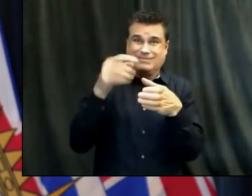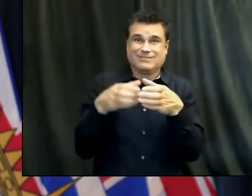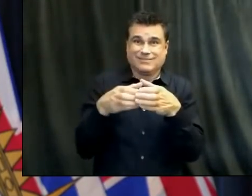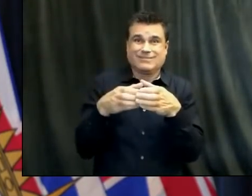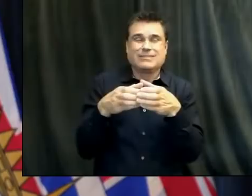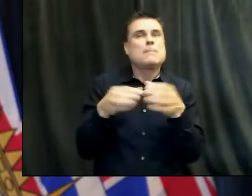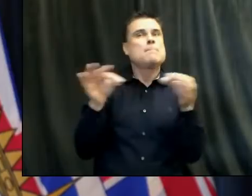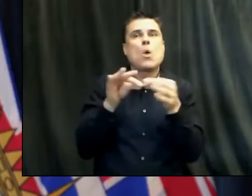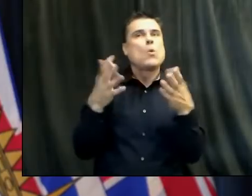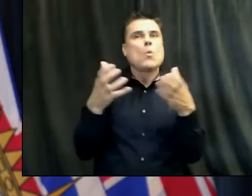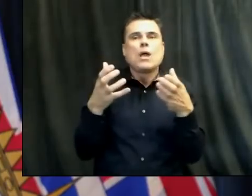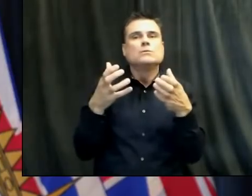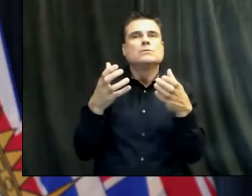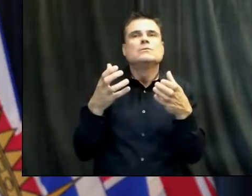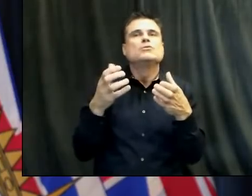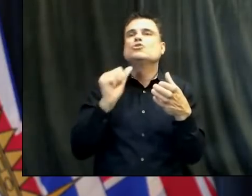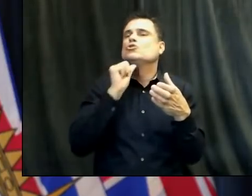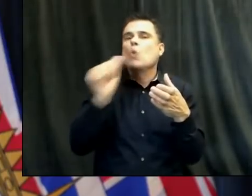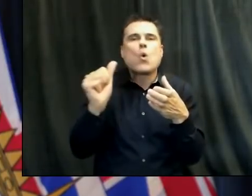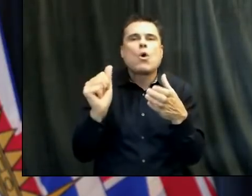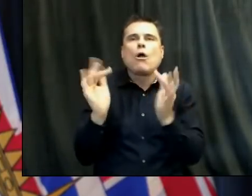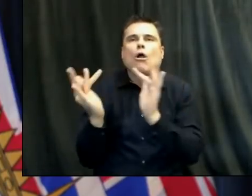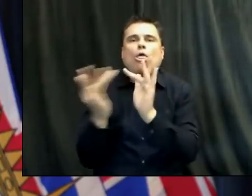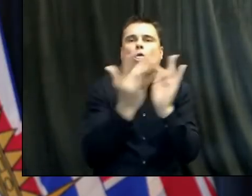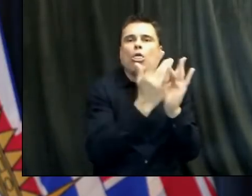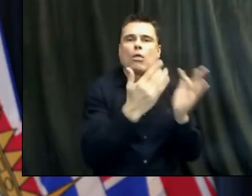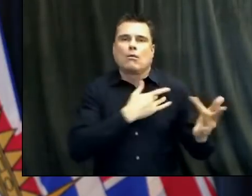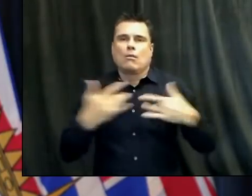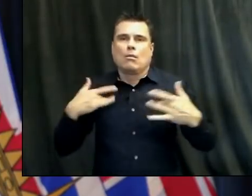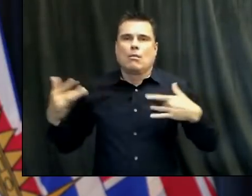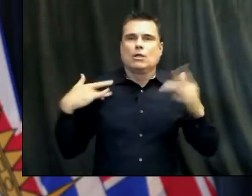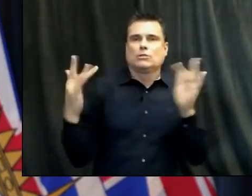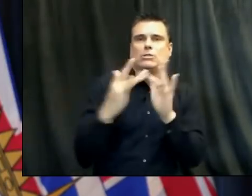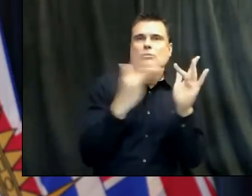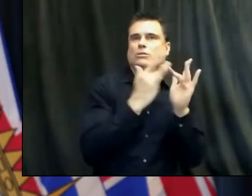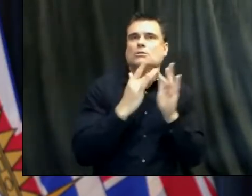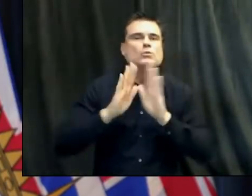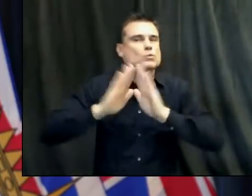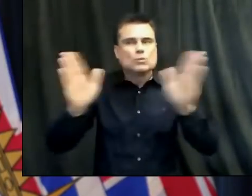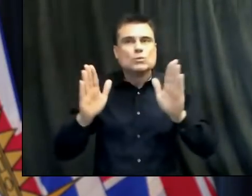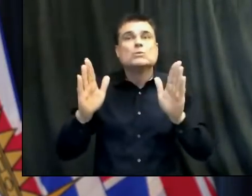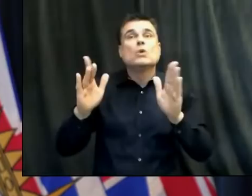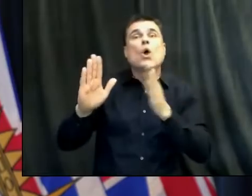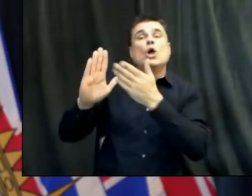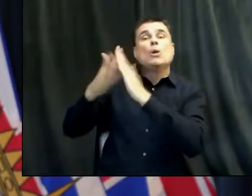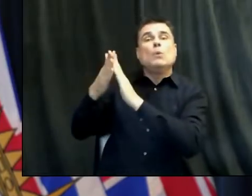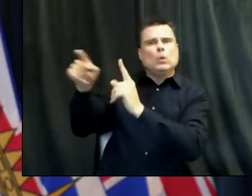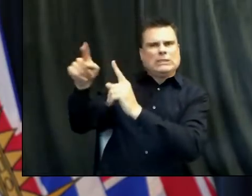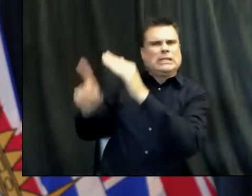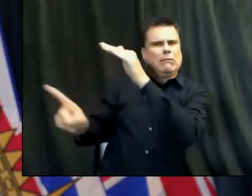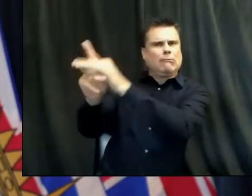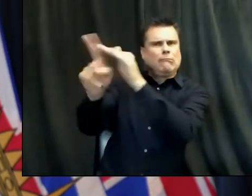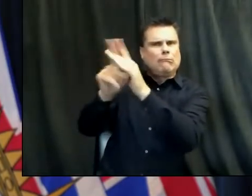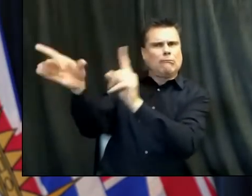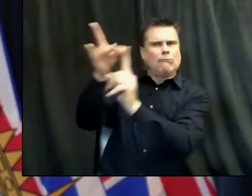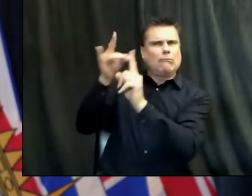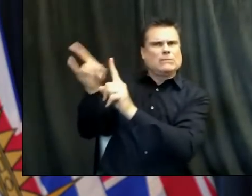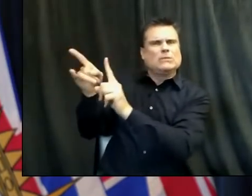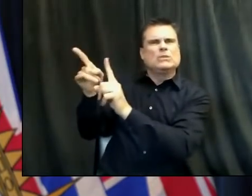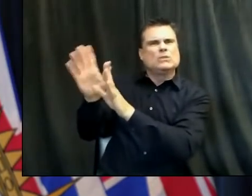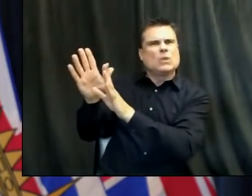contact, because we know that there's still transmission happening in our communities. But it is important for people to get out, and not just the team